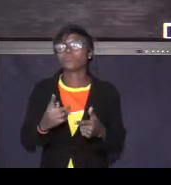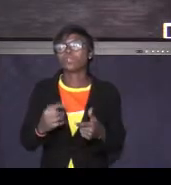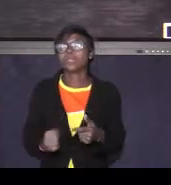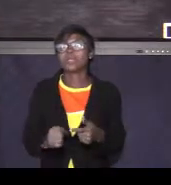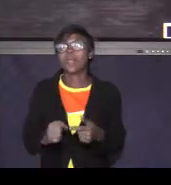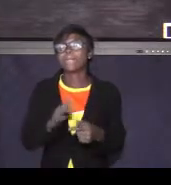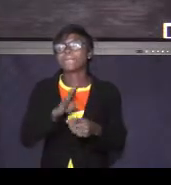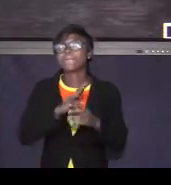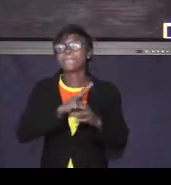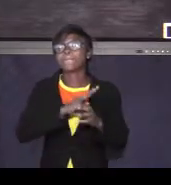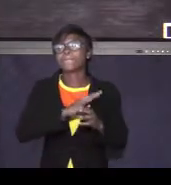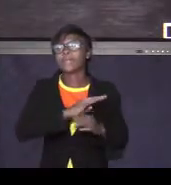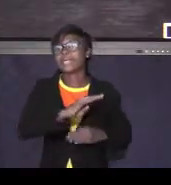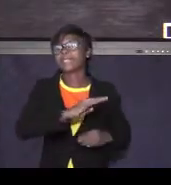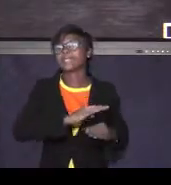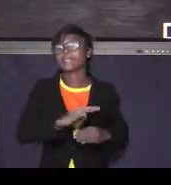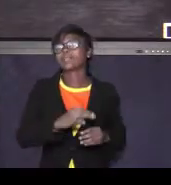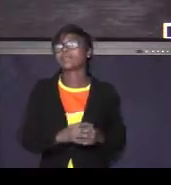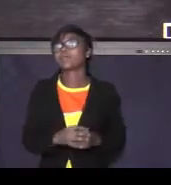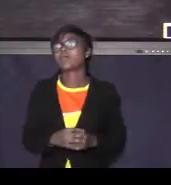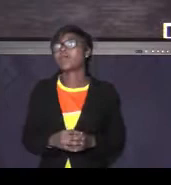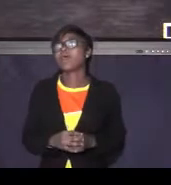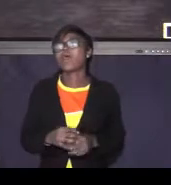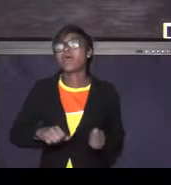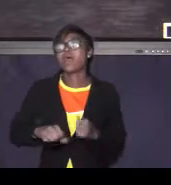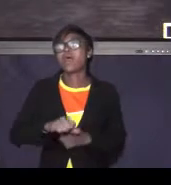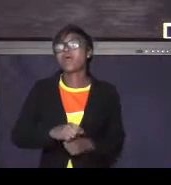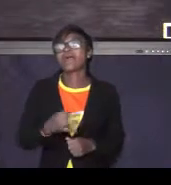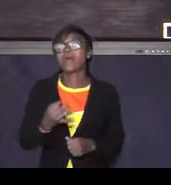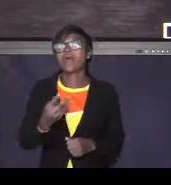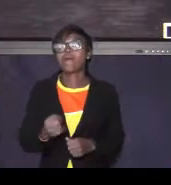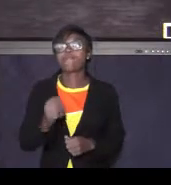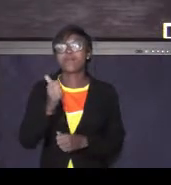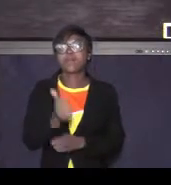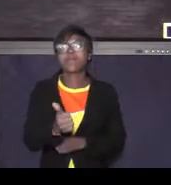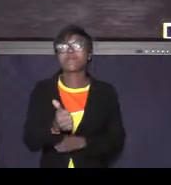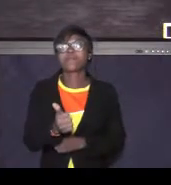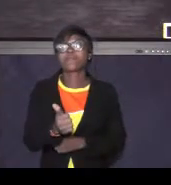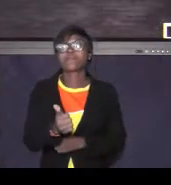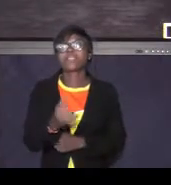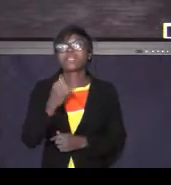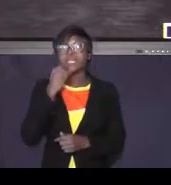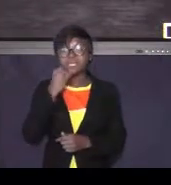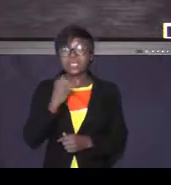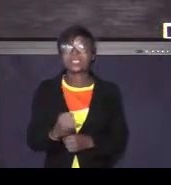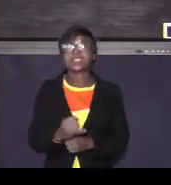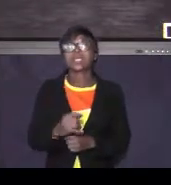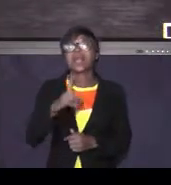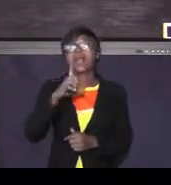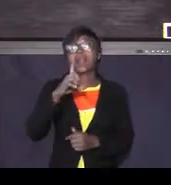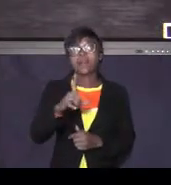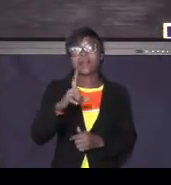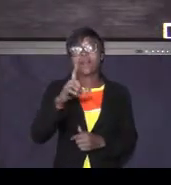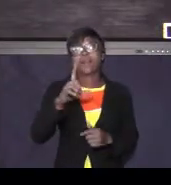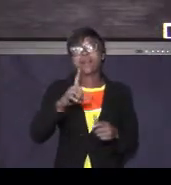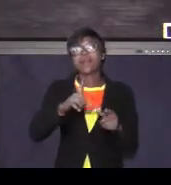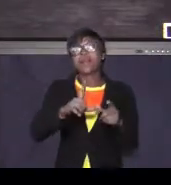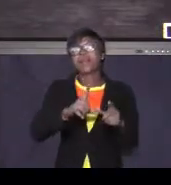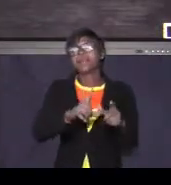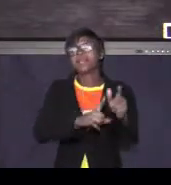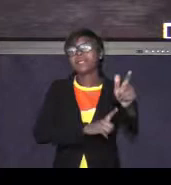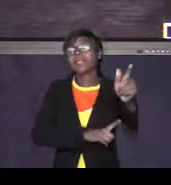breadth. Let's see it in action. Area of A, which is the first shape here, is length times the breadth, and that is